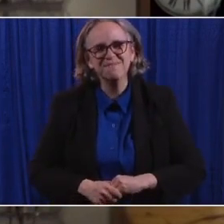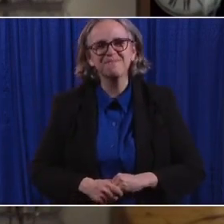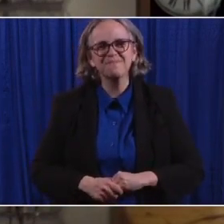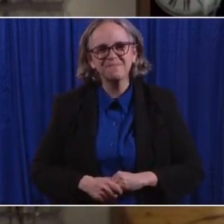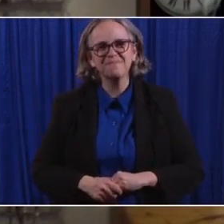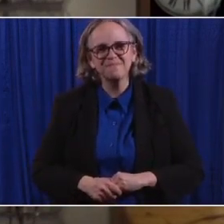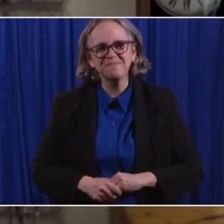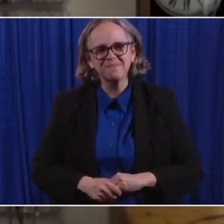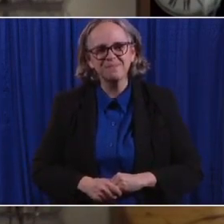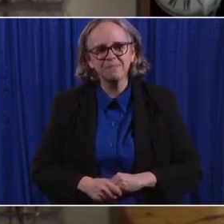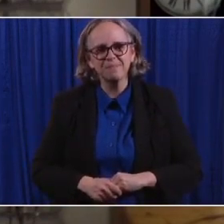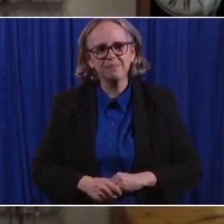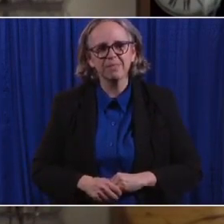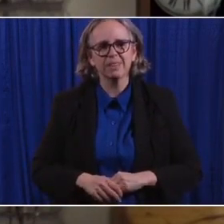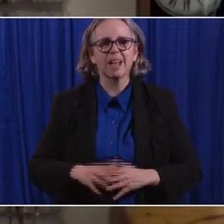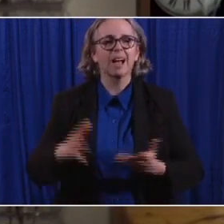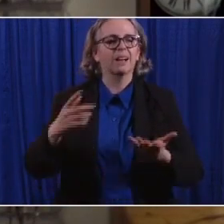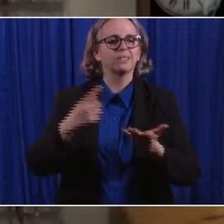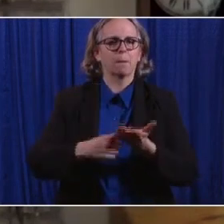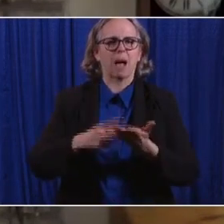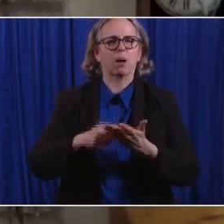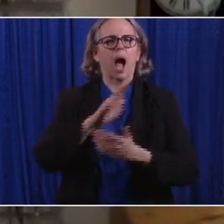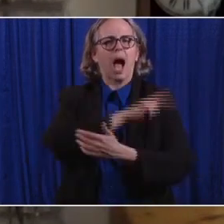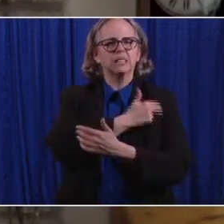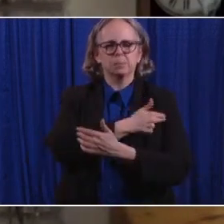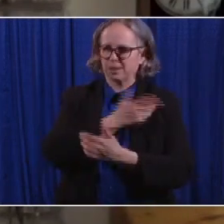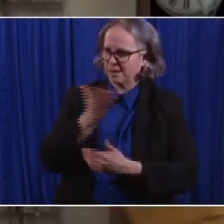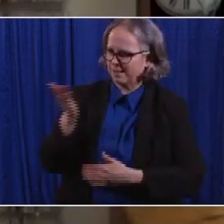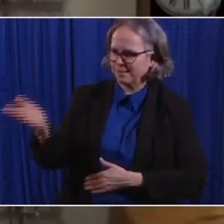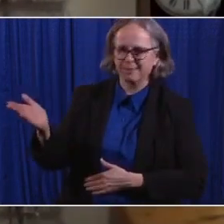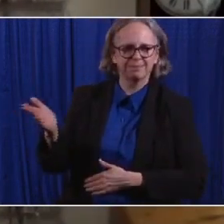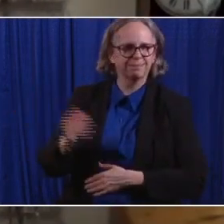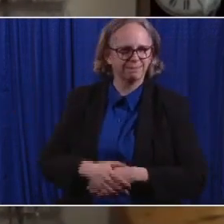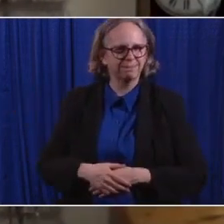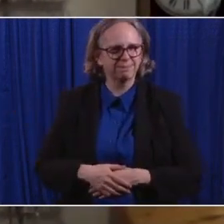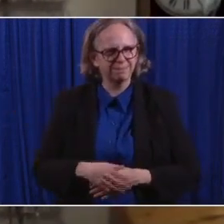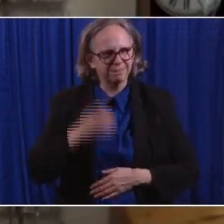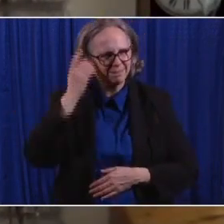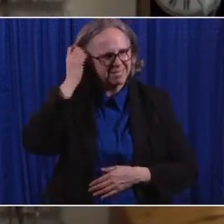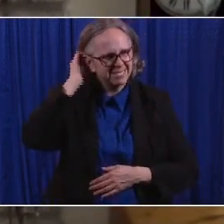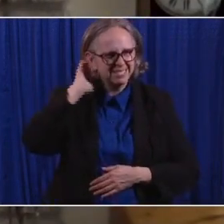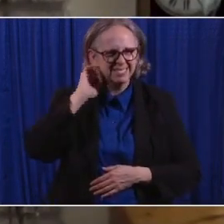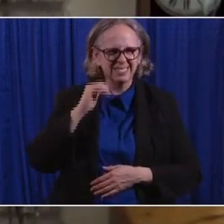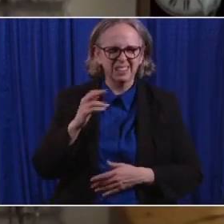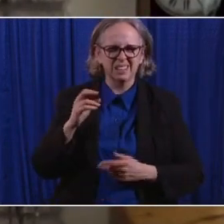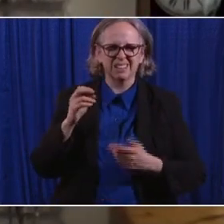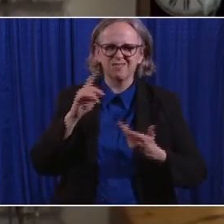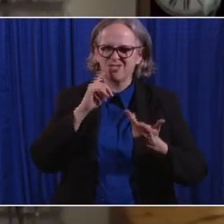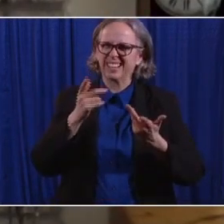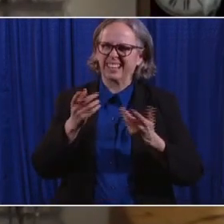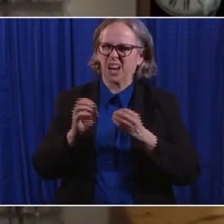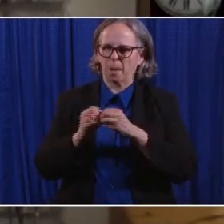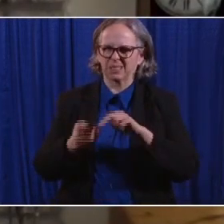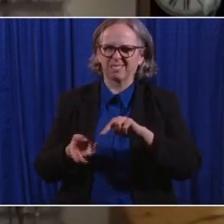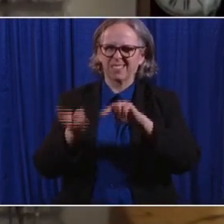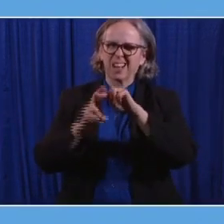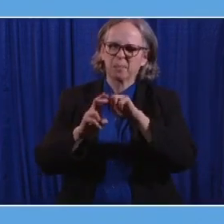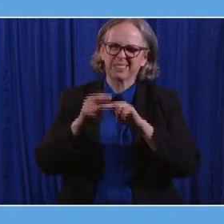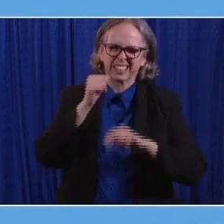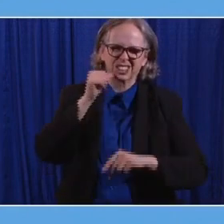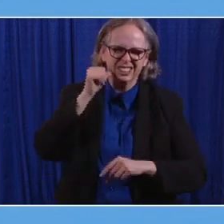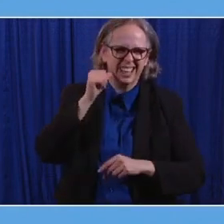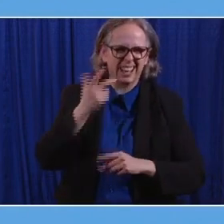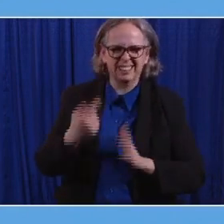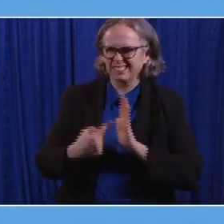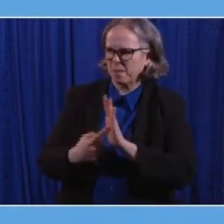Let's go to the hospitalizations. We had a little blip yesterday, day before yesterday, I guess, went up a little bit,